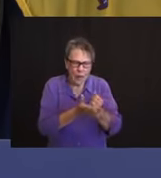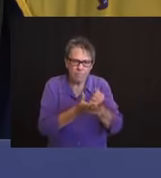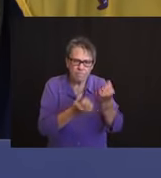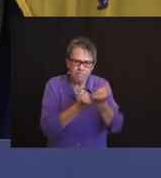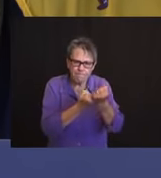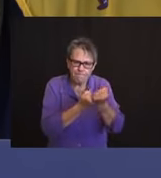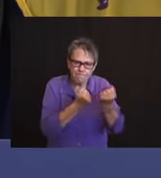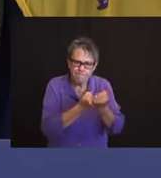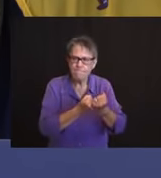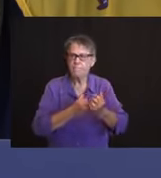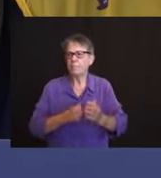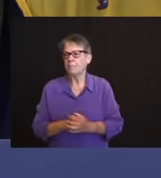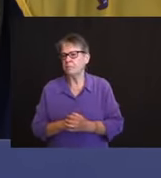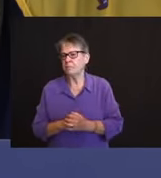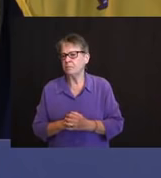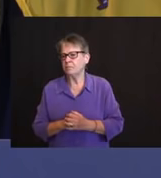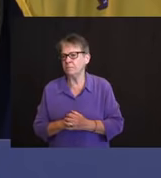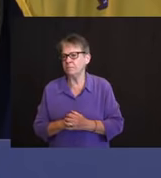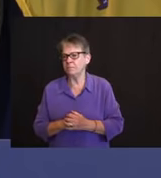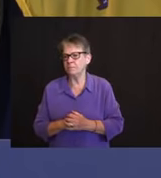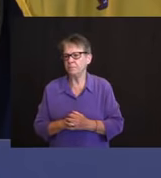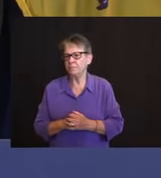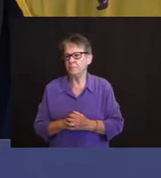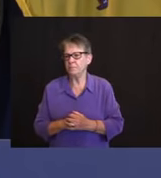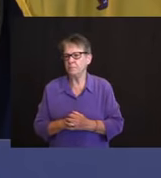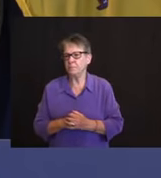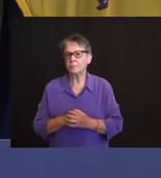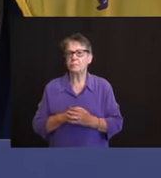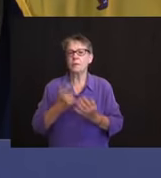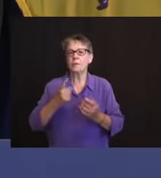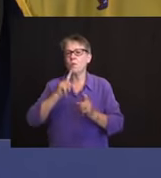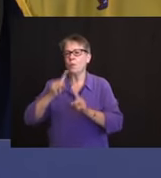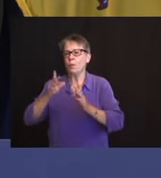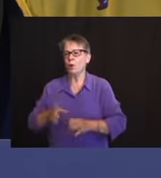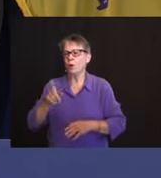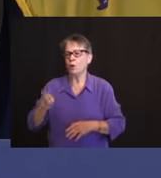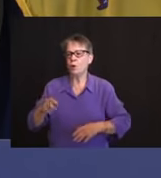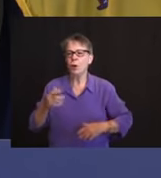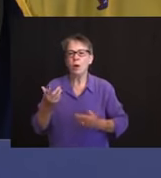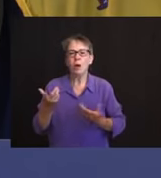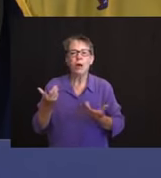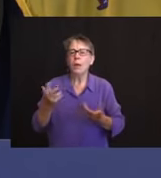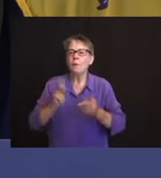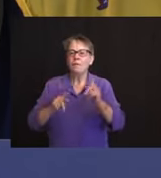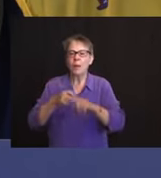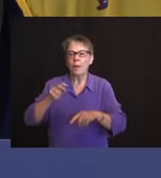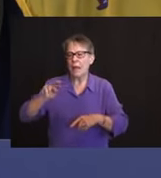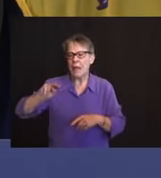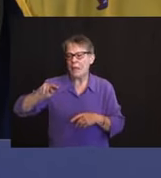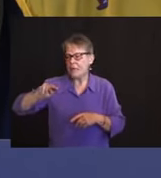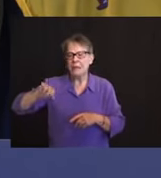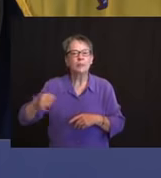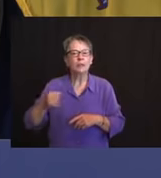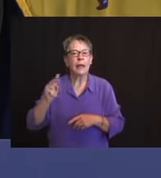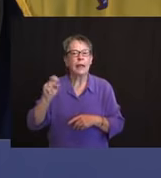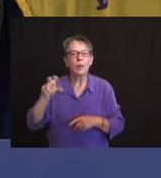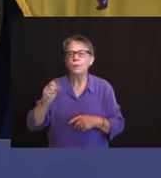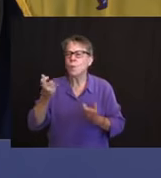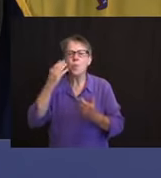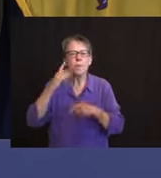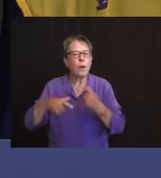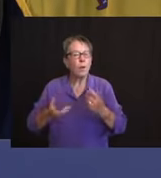Governor, some of our viewers over at NJ.TV News are asking about bowling. Is there any guidance, any idea of when that might come back? Thank you.